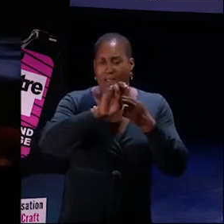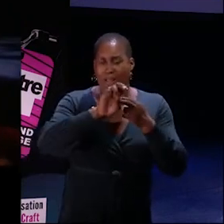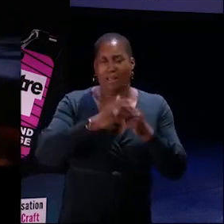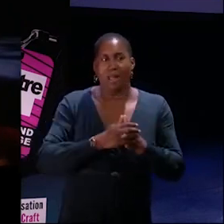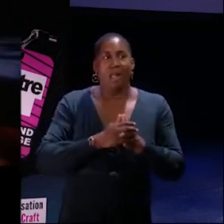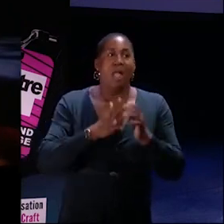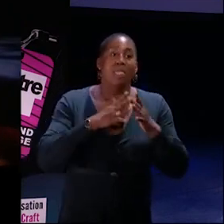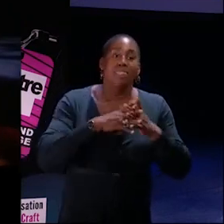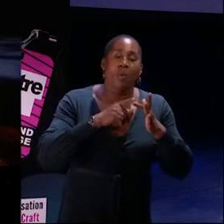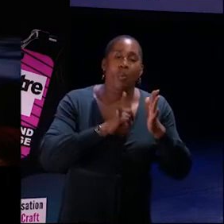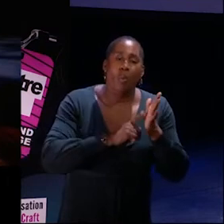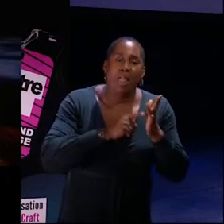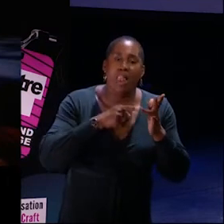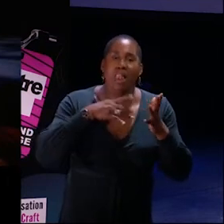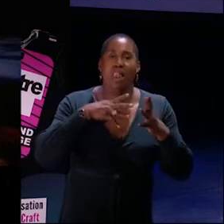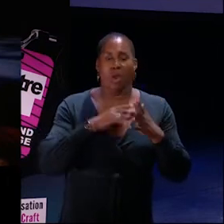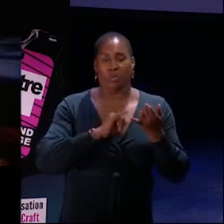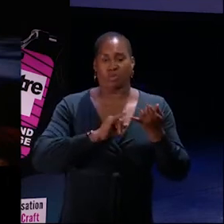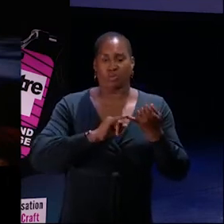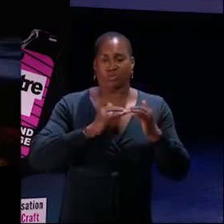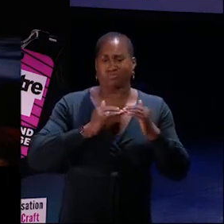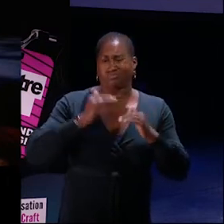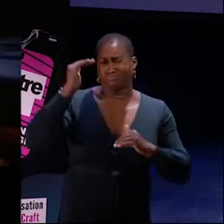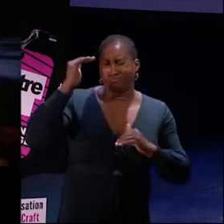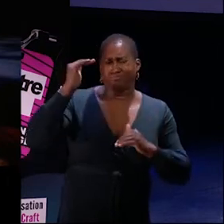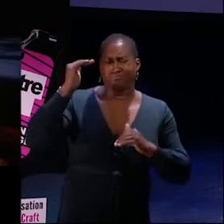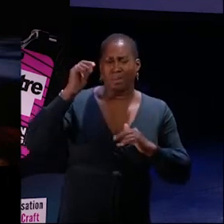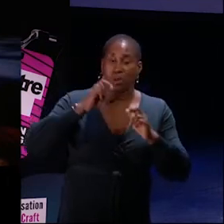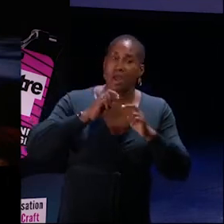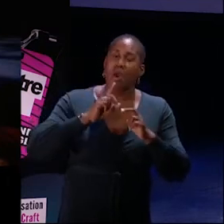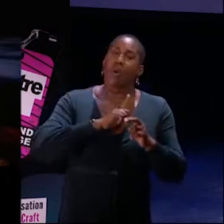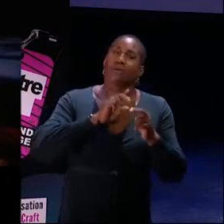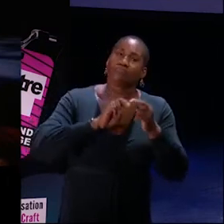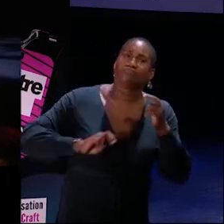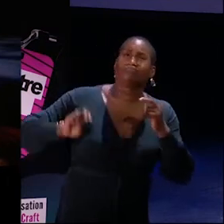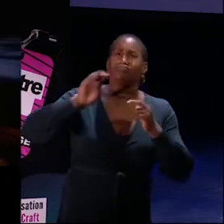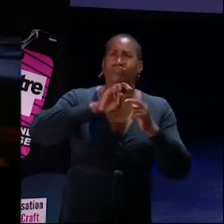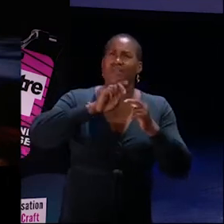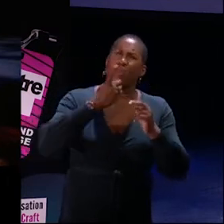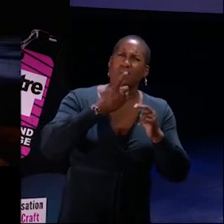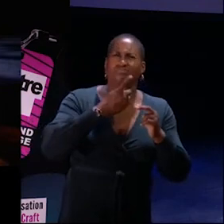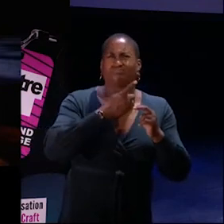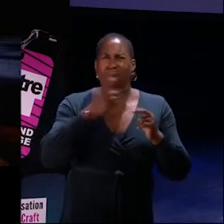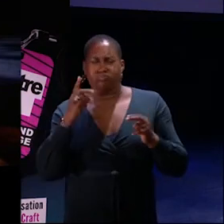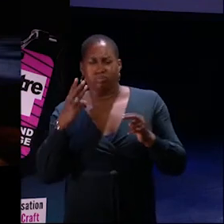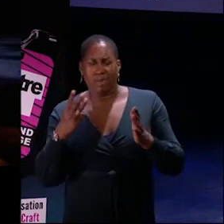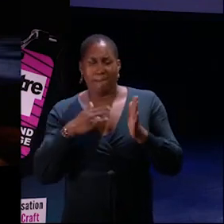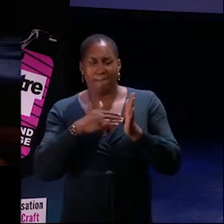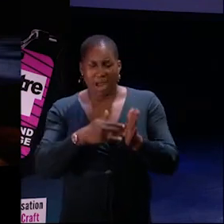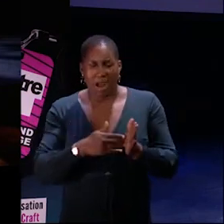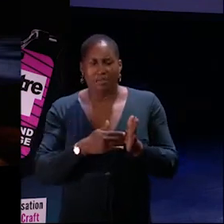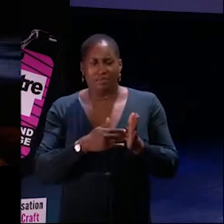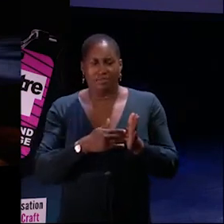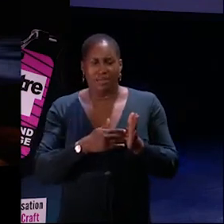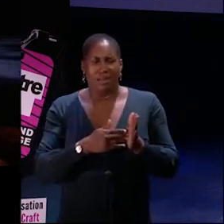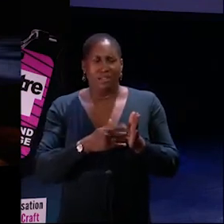the Willows was slightly higher because it was a longer tour, but our other shows sort of touring for 1, 2, even 3 months, they have a footprint directly attributable